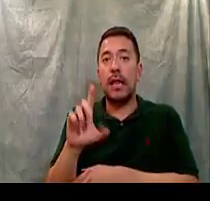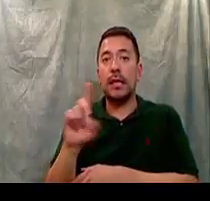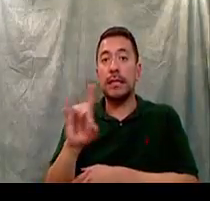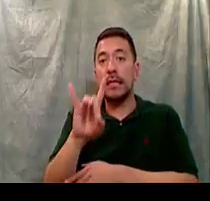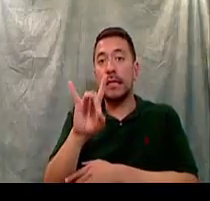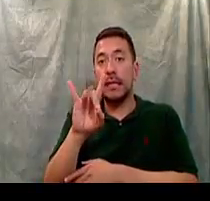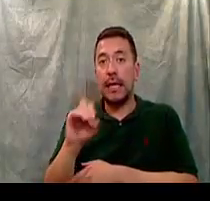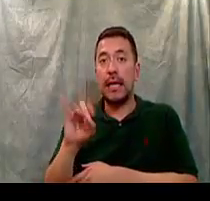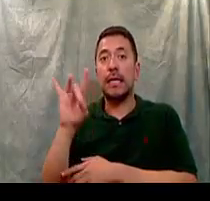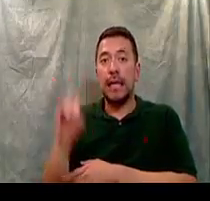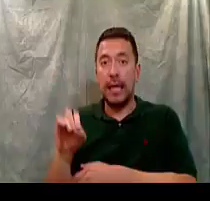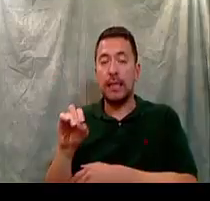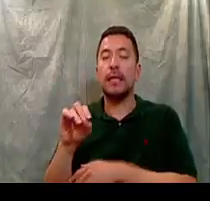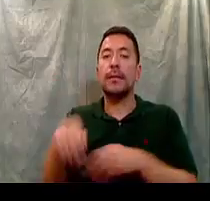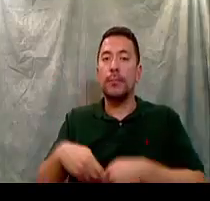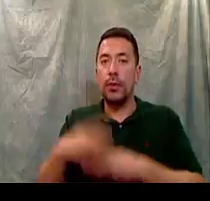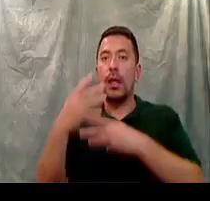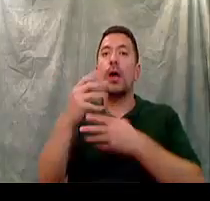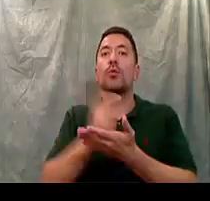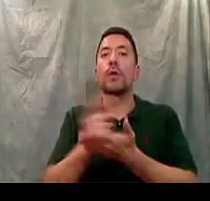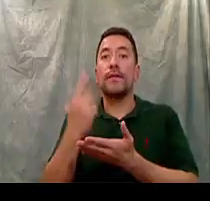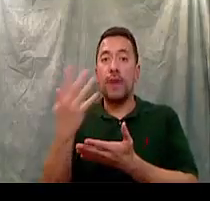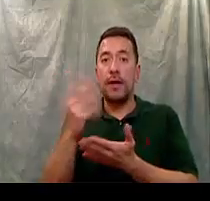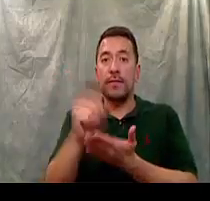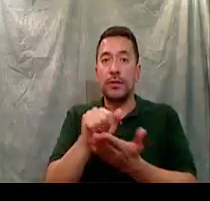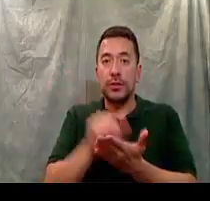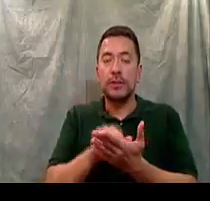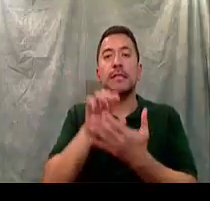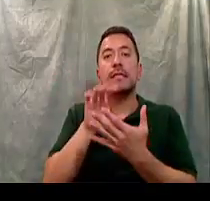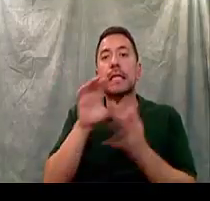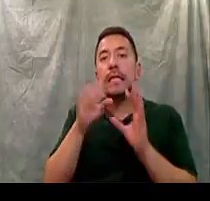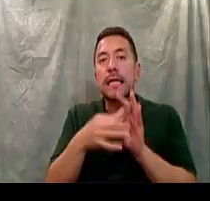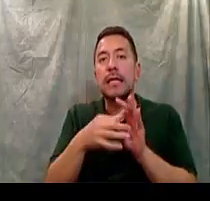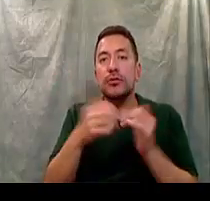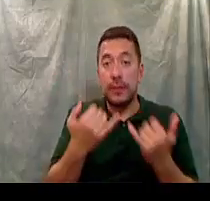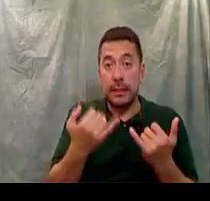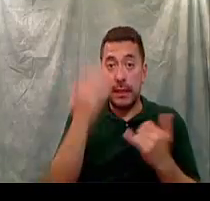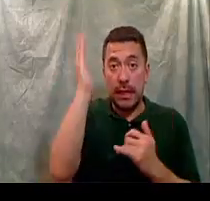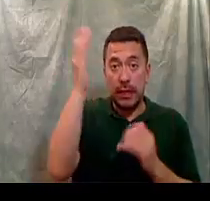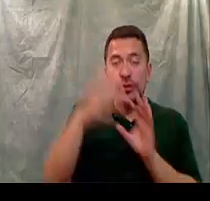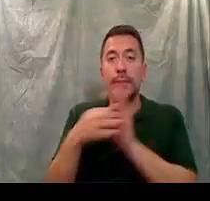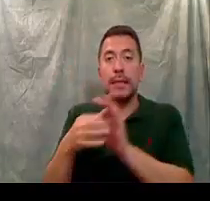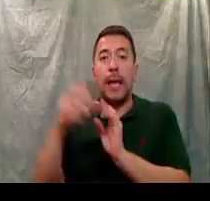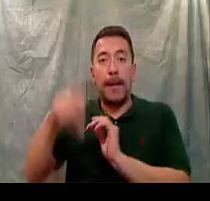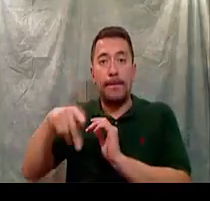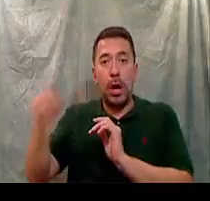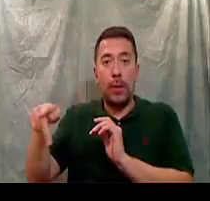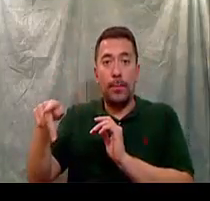week 5 agenda. You'll see the link to this lecture, you'll see the link to the PowerPoint slides, the link to the